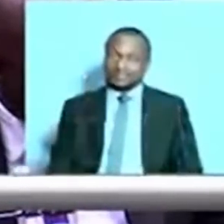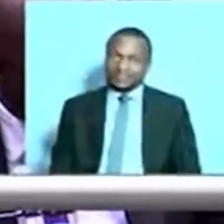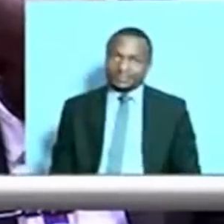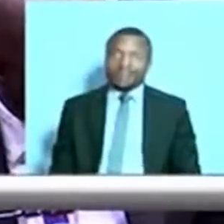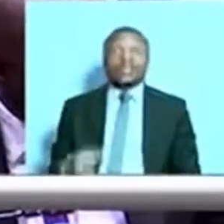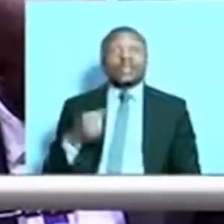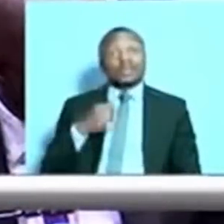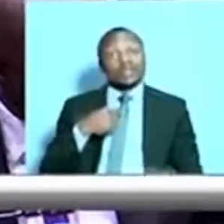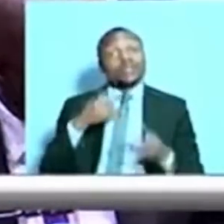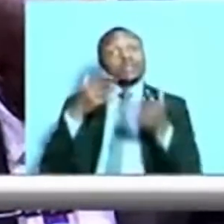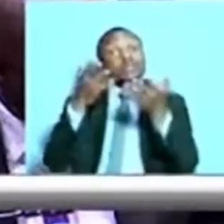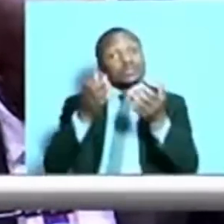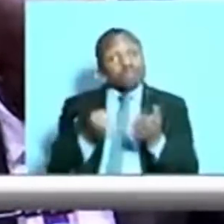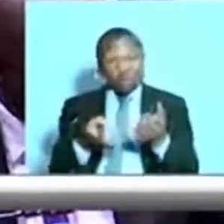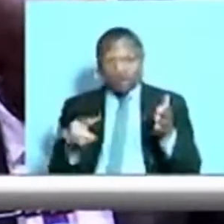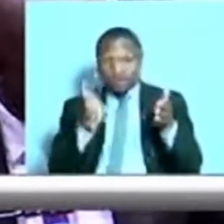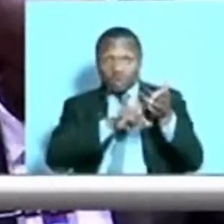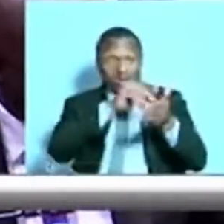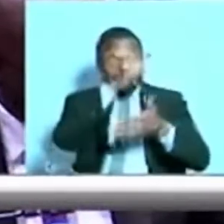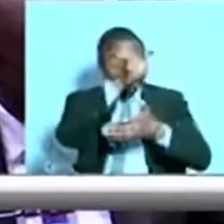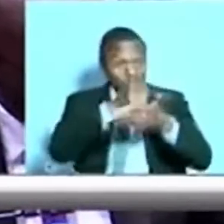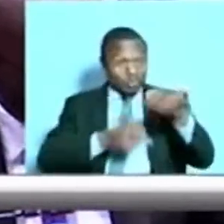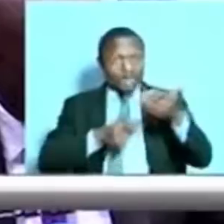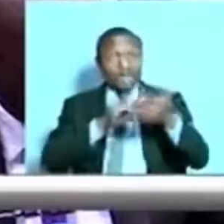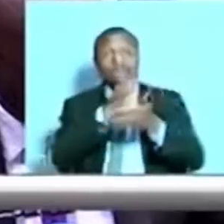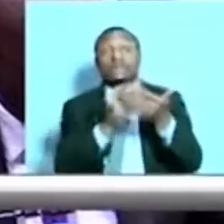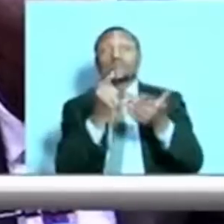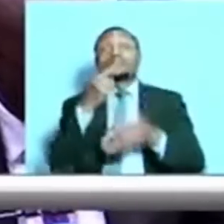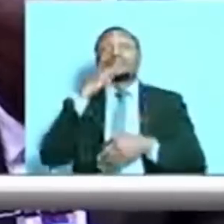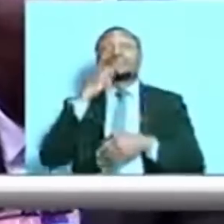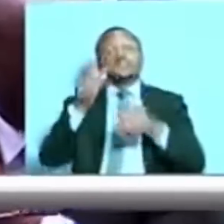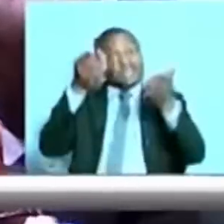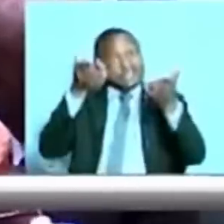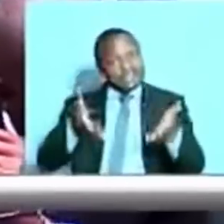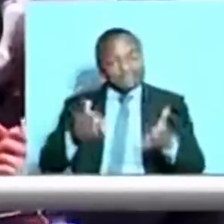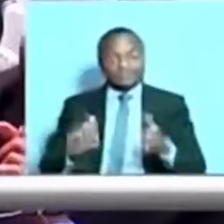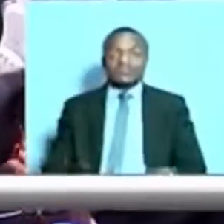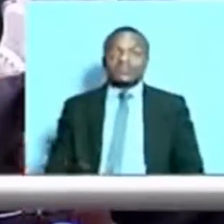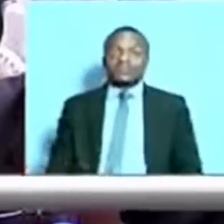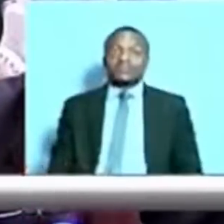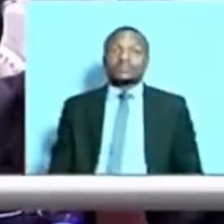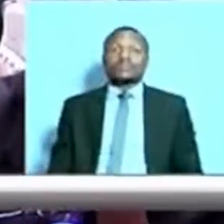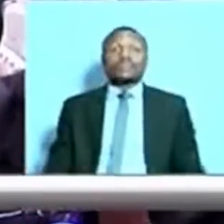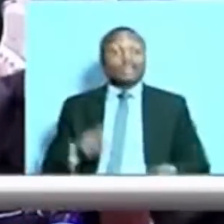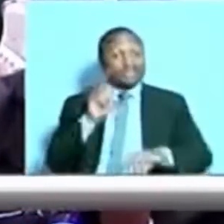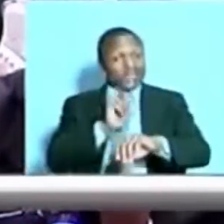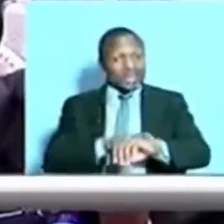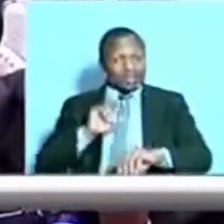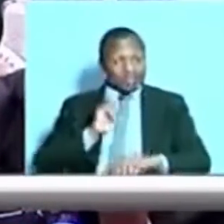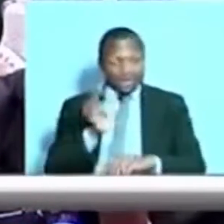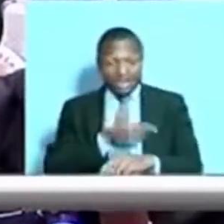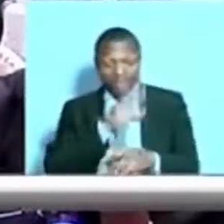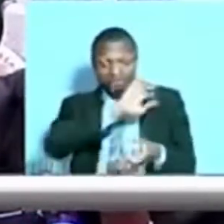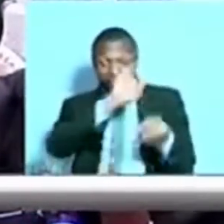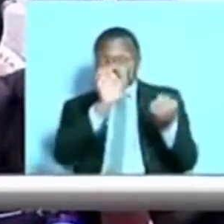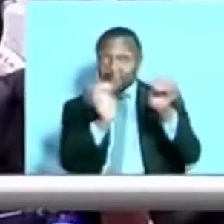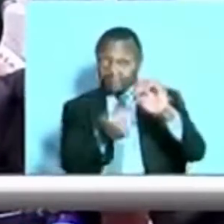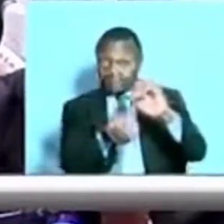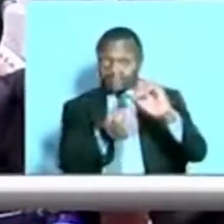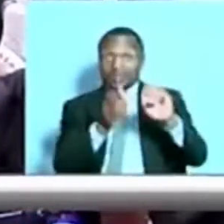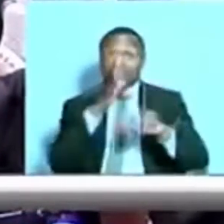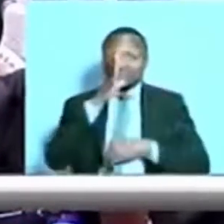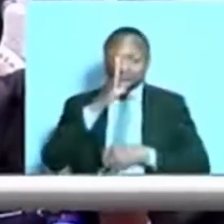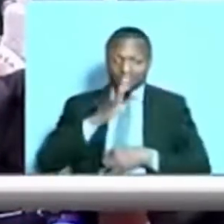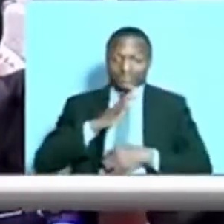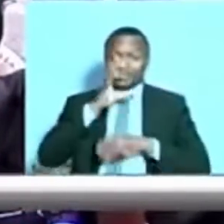I would like to also repeat what someone has already said here, that when we were in the opposition, Madam Speaker,